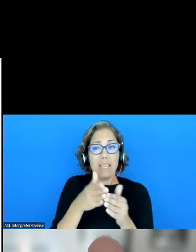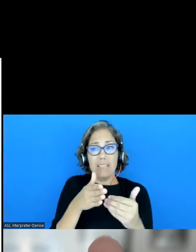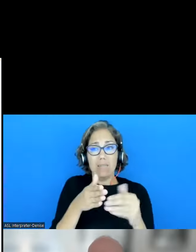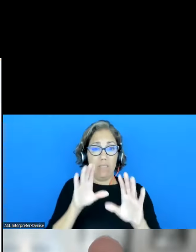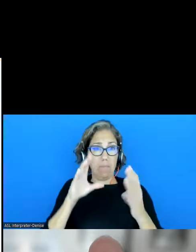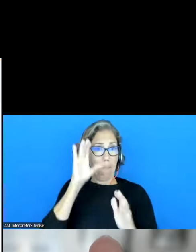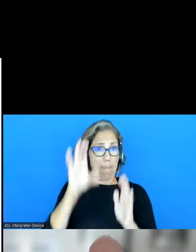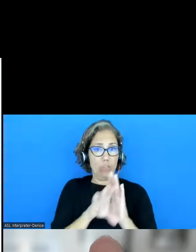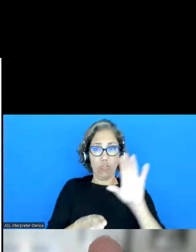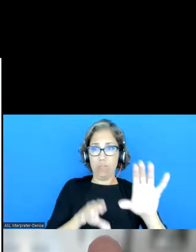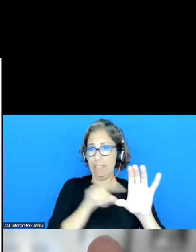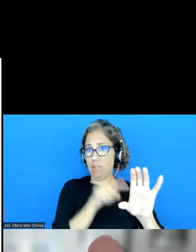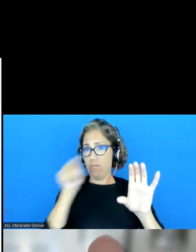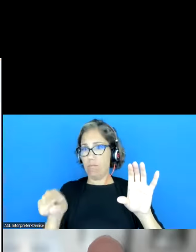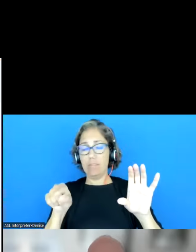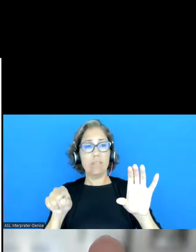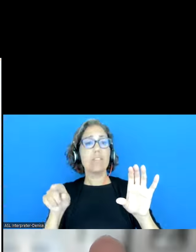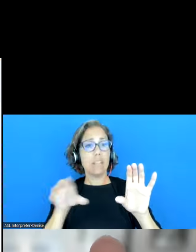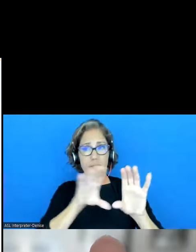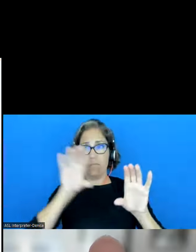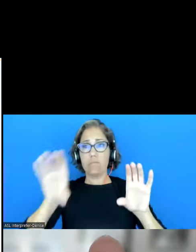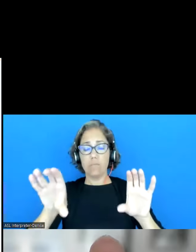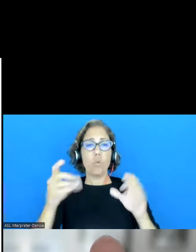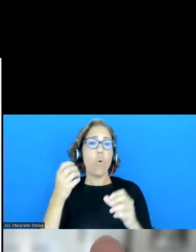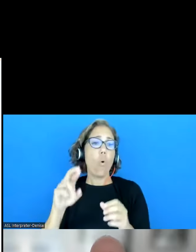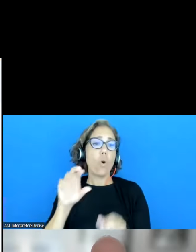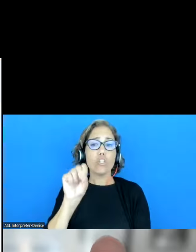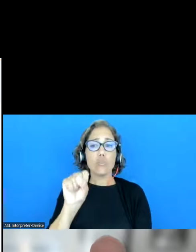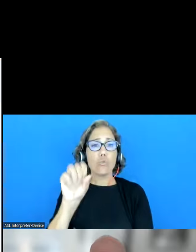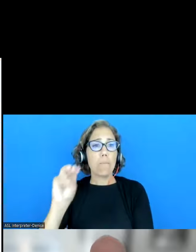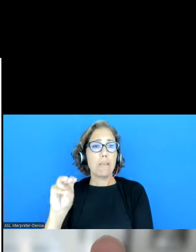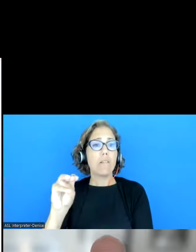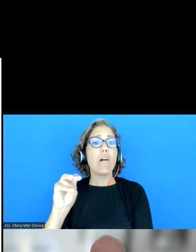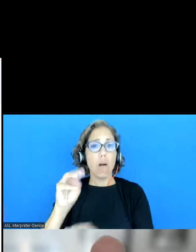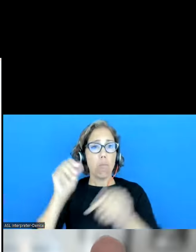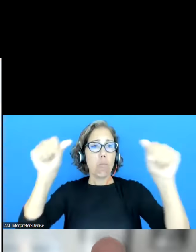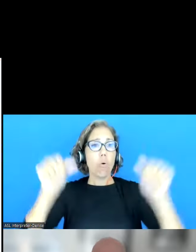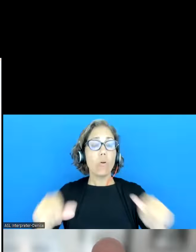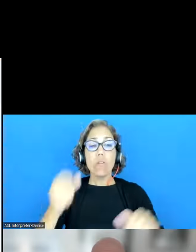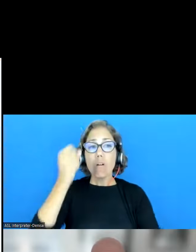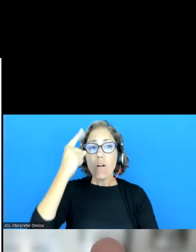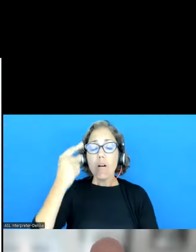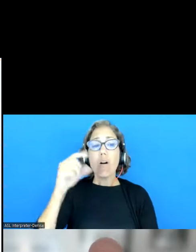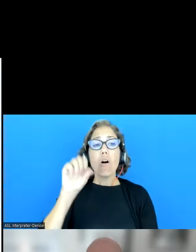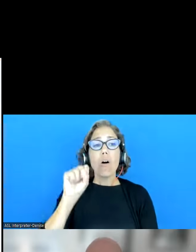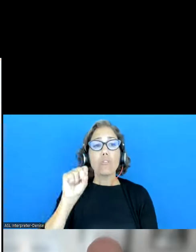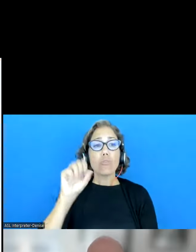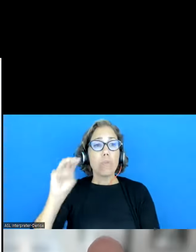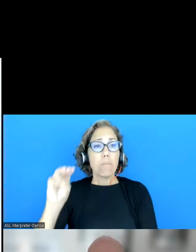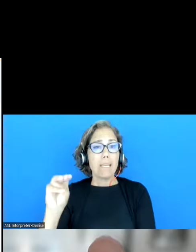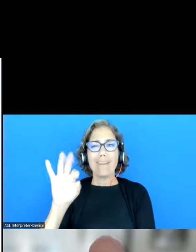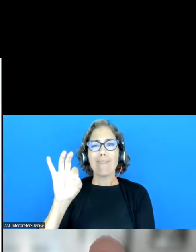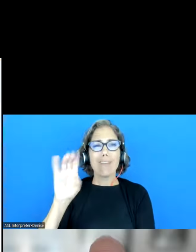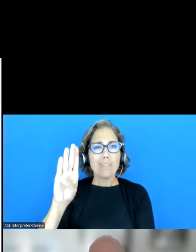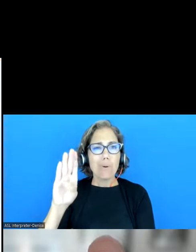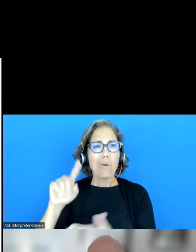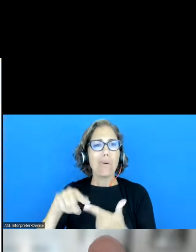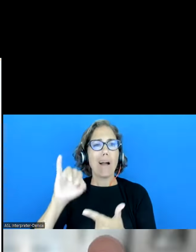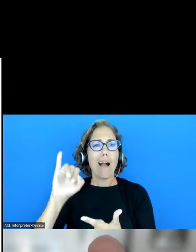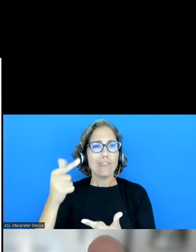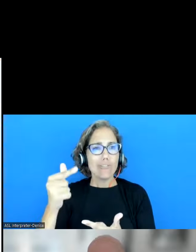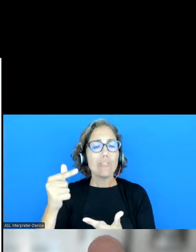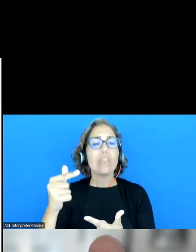as part of a social media post if you're doing that. Consider also that most of the social media platforms, especially Facebook and Instagram,